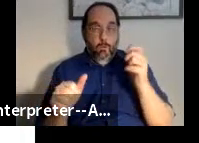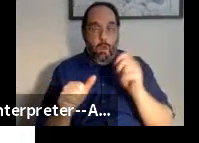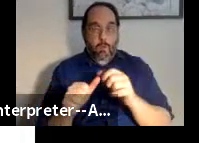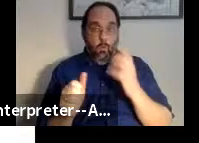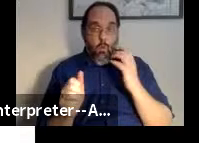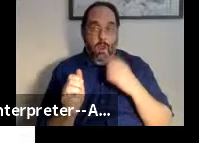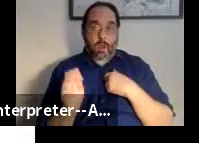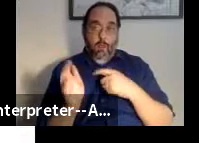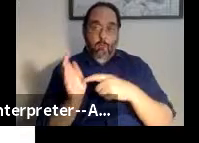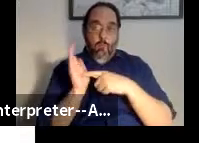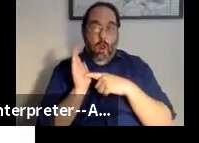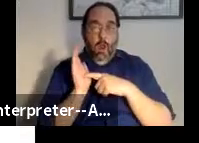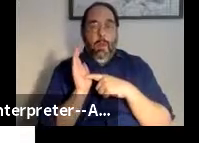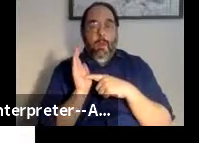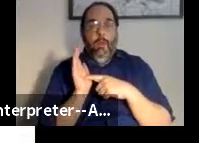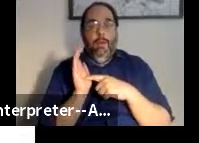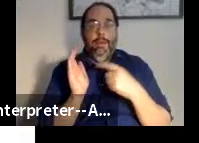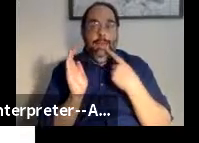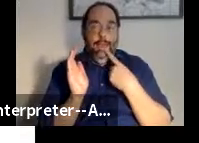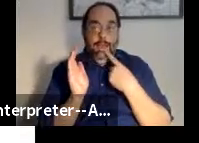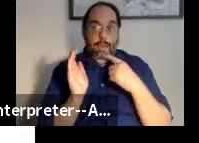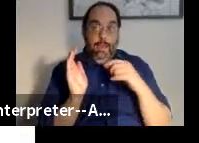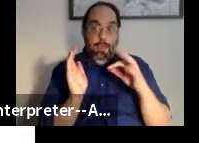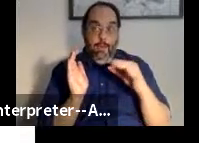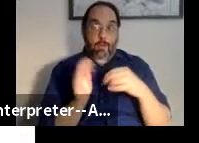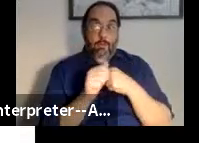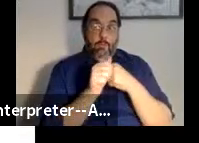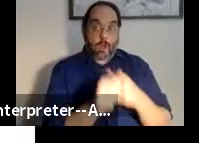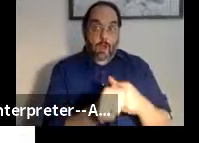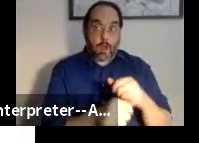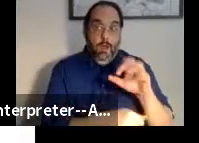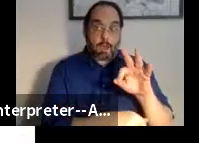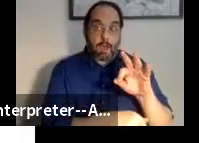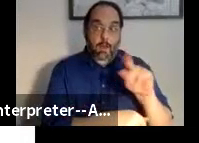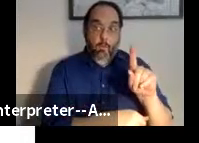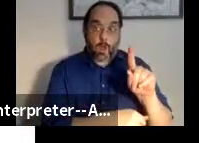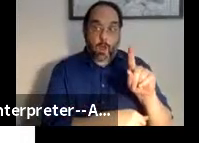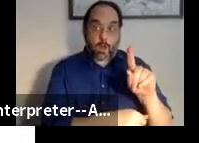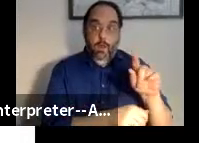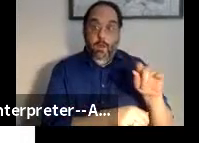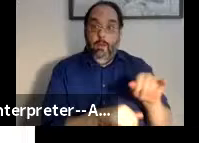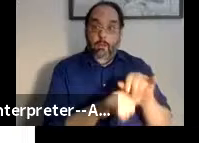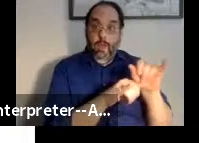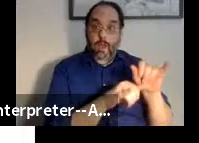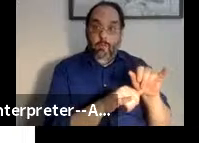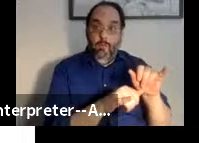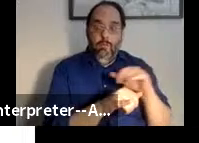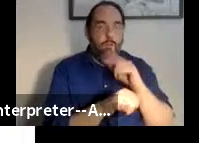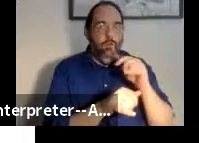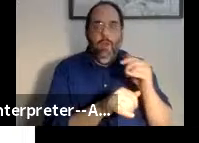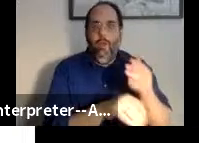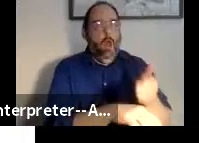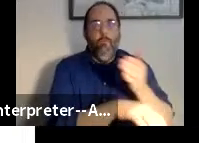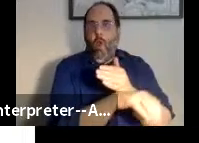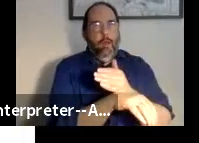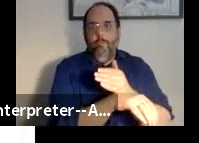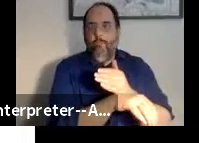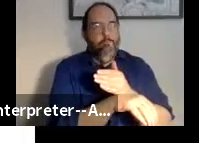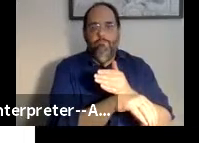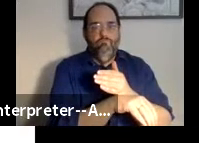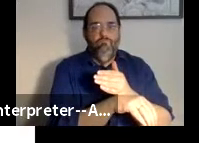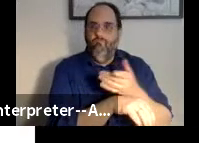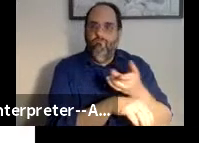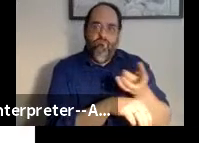that says that if you complied within 91 standards, you don't need to upgrade any of